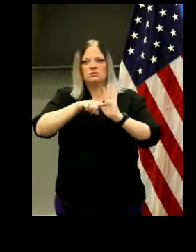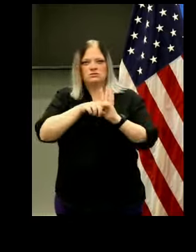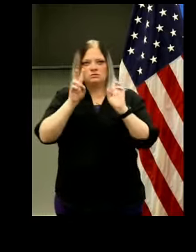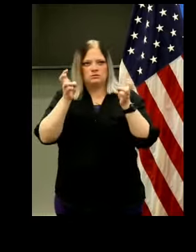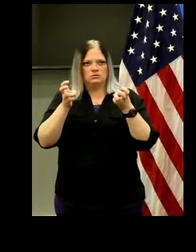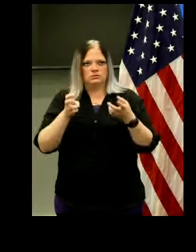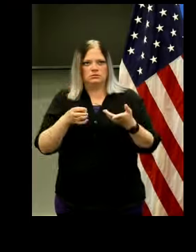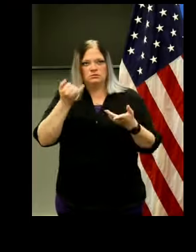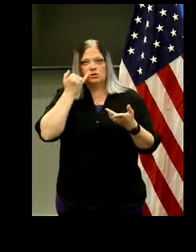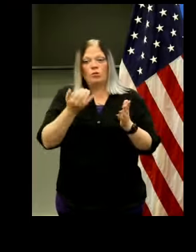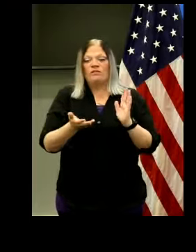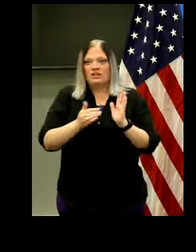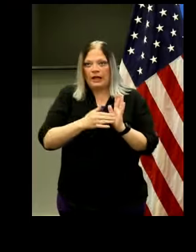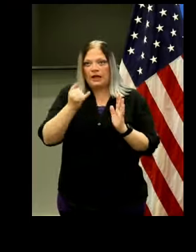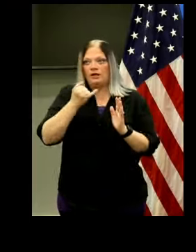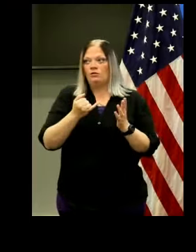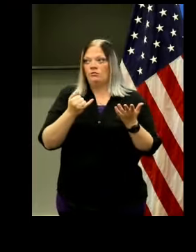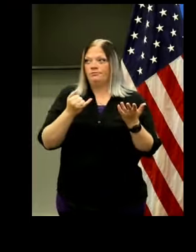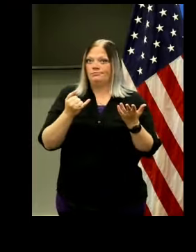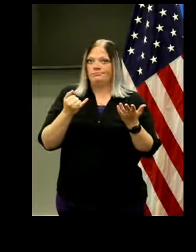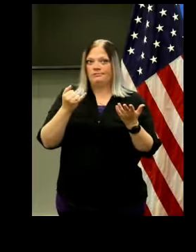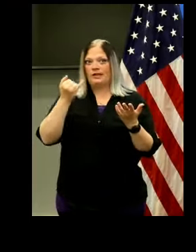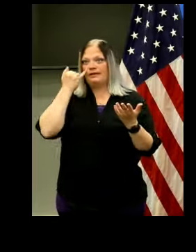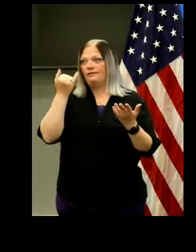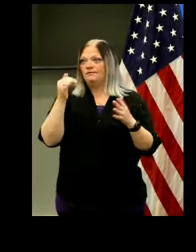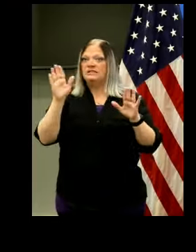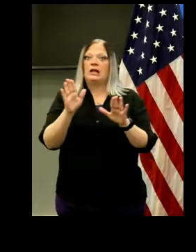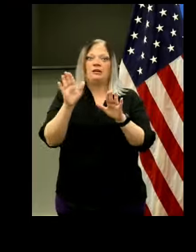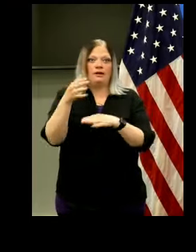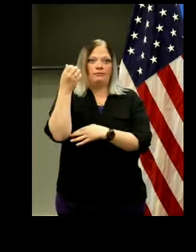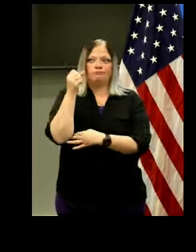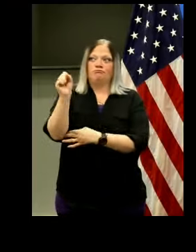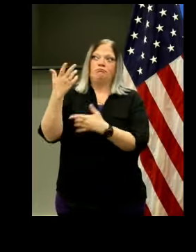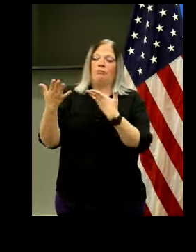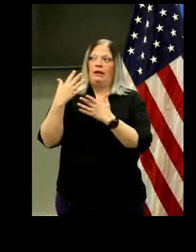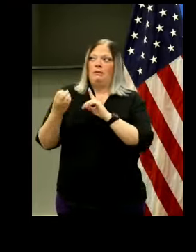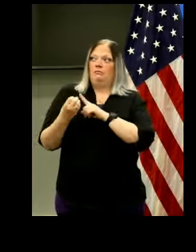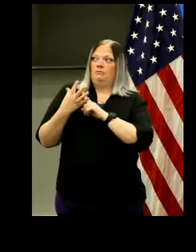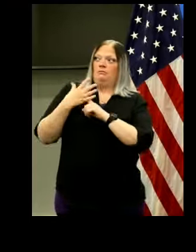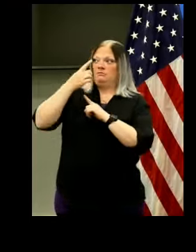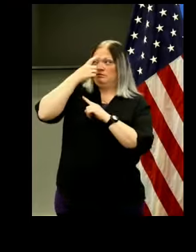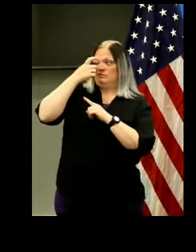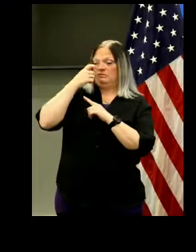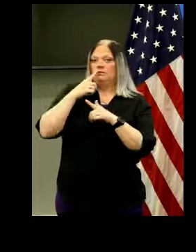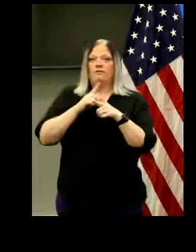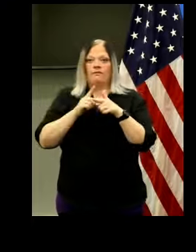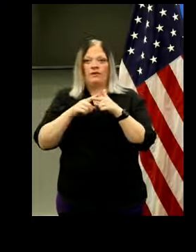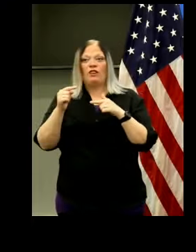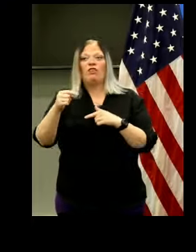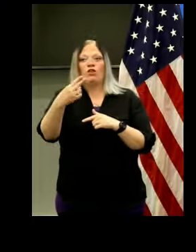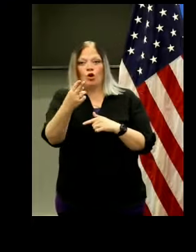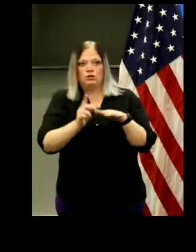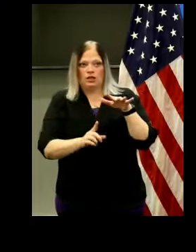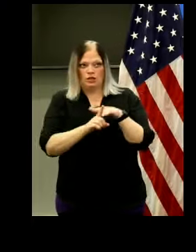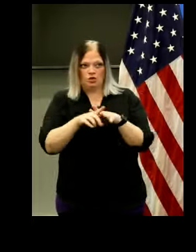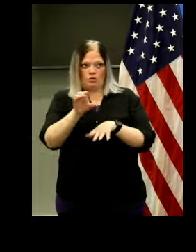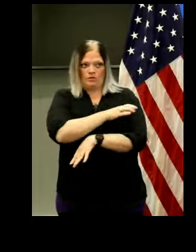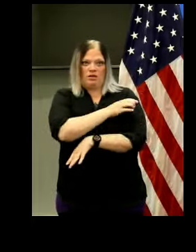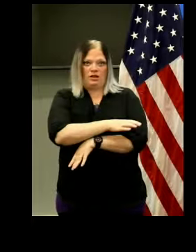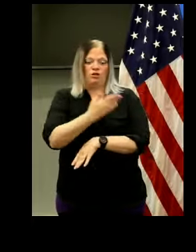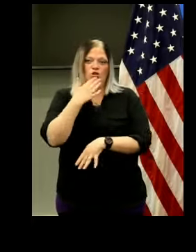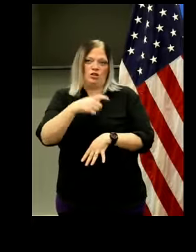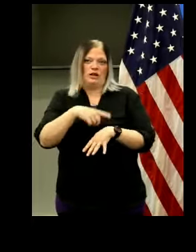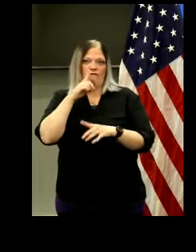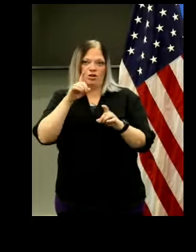again, if you think you were out protesting on Sunday and you could have been exposed, come to our clinic on Thursday, and that'll be a good time to